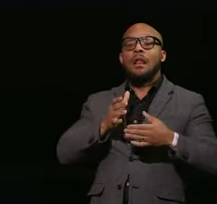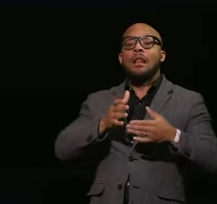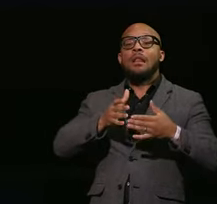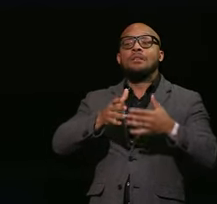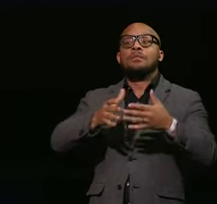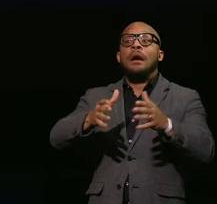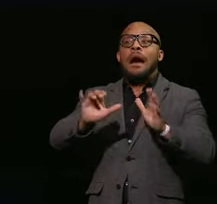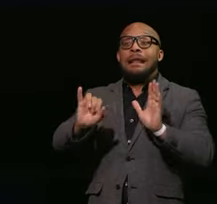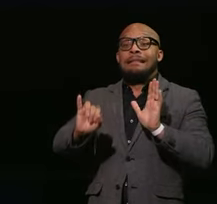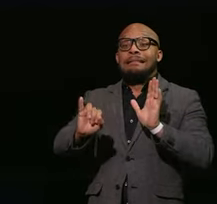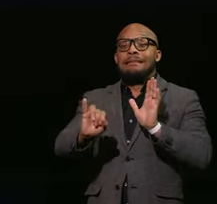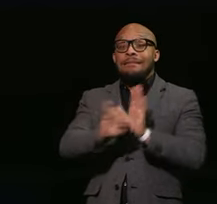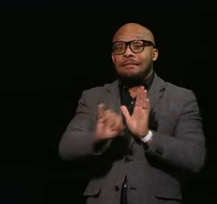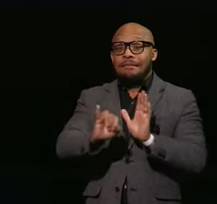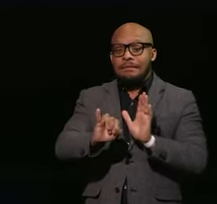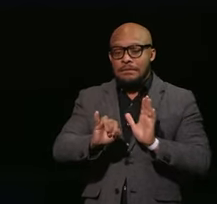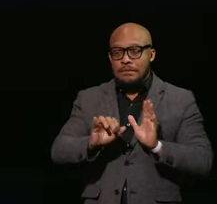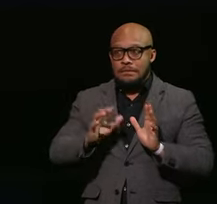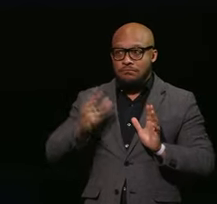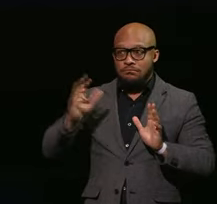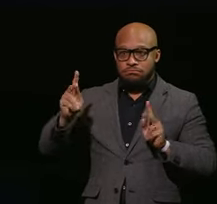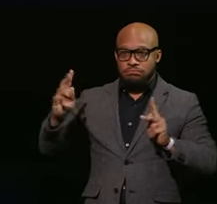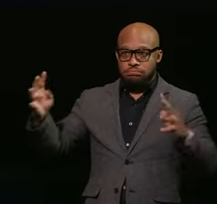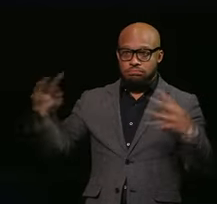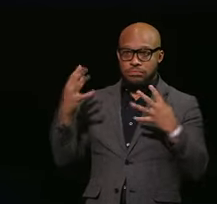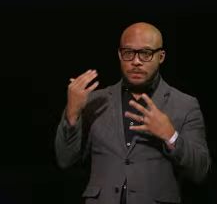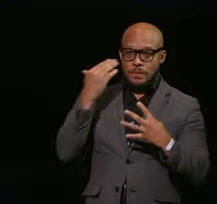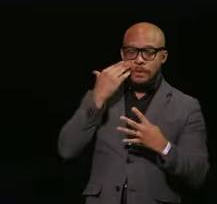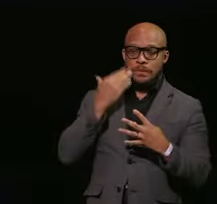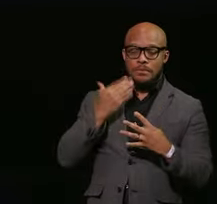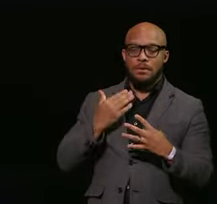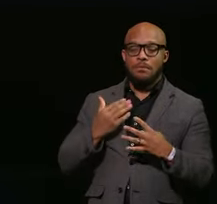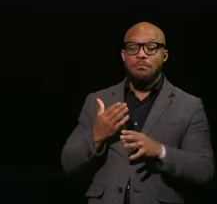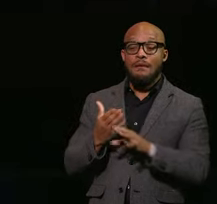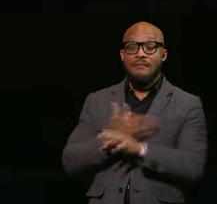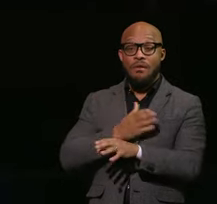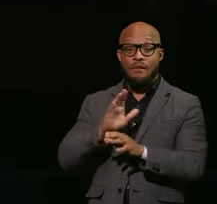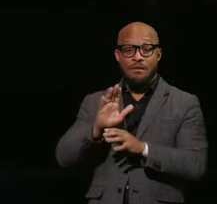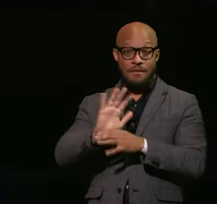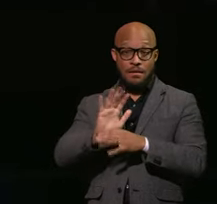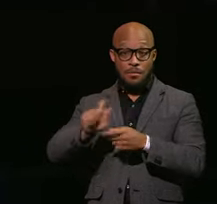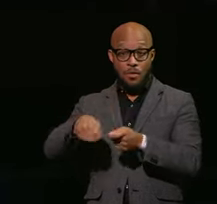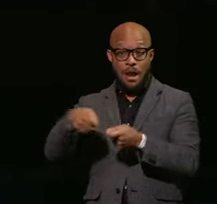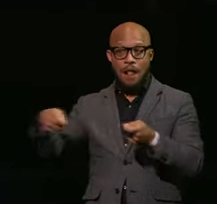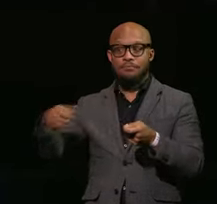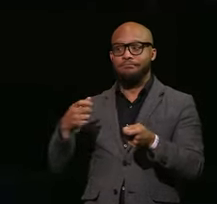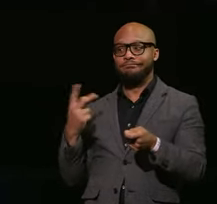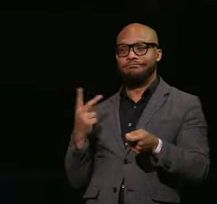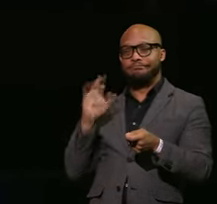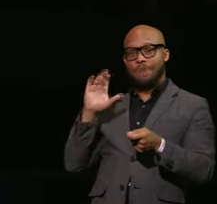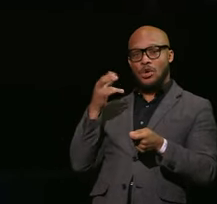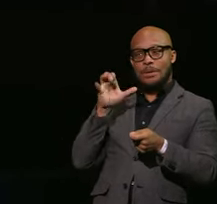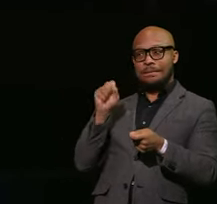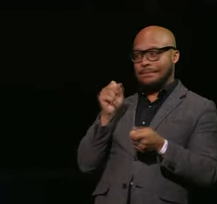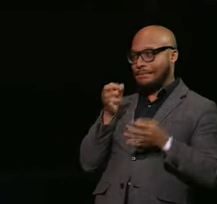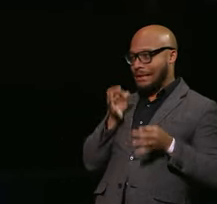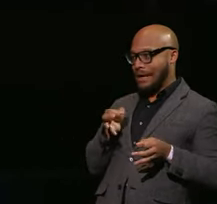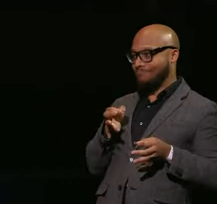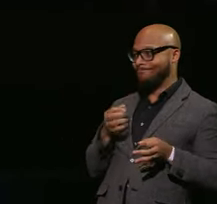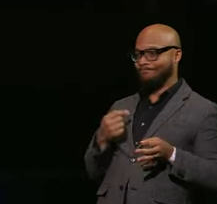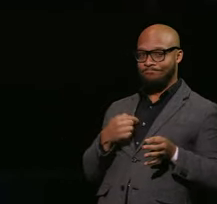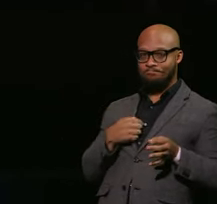we released the film, we had to leave, me and my wife had to flee the country. But you know, the